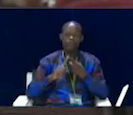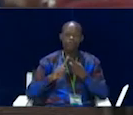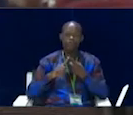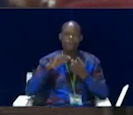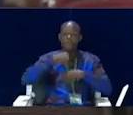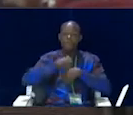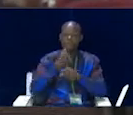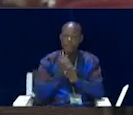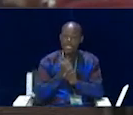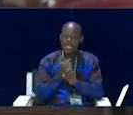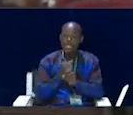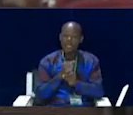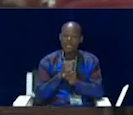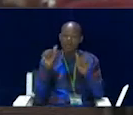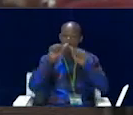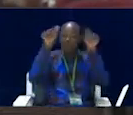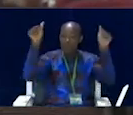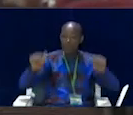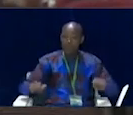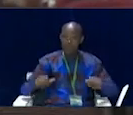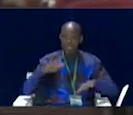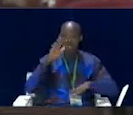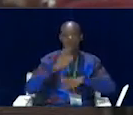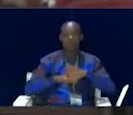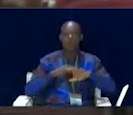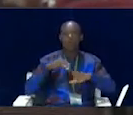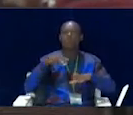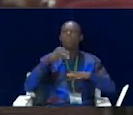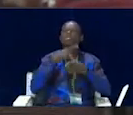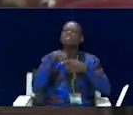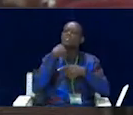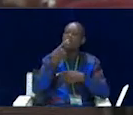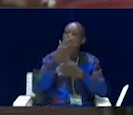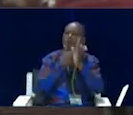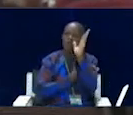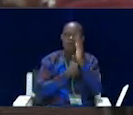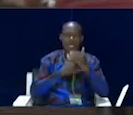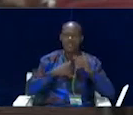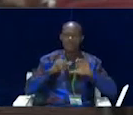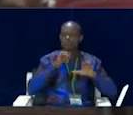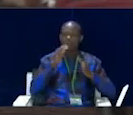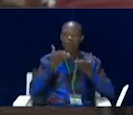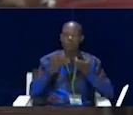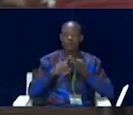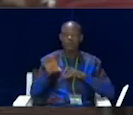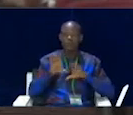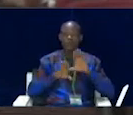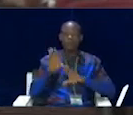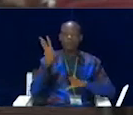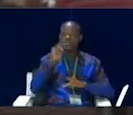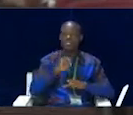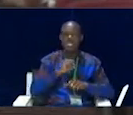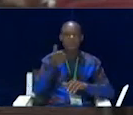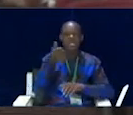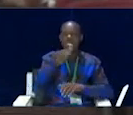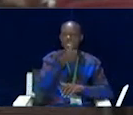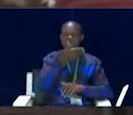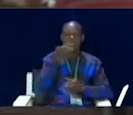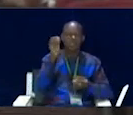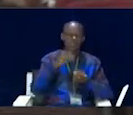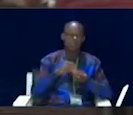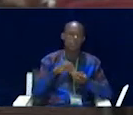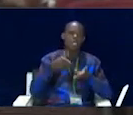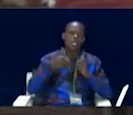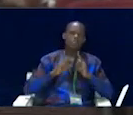that you've been saying and say, God, I don't want to have them anymore. I don't want to do them anymore. Father, touch me. Let me receive a